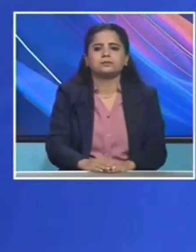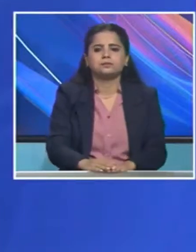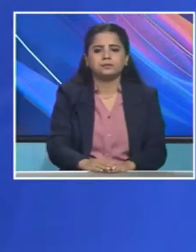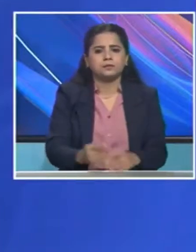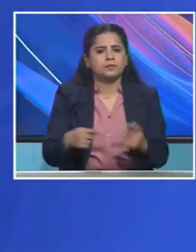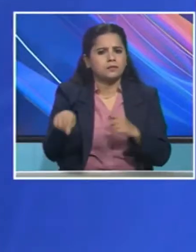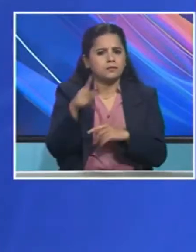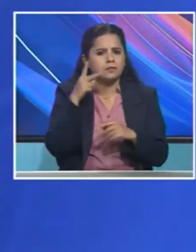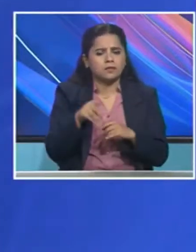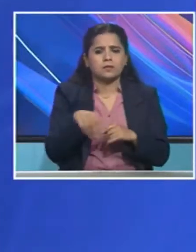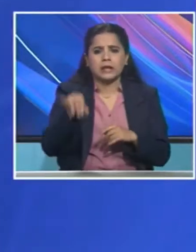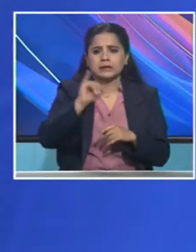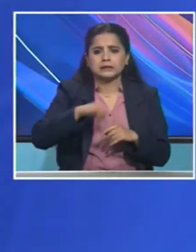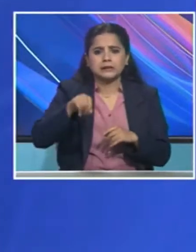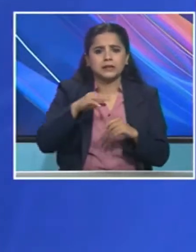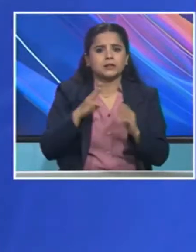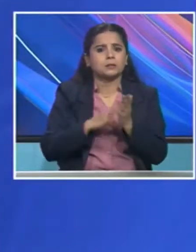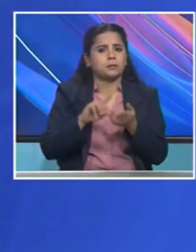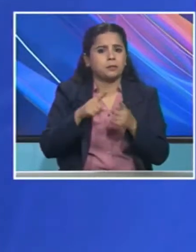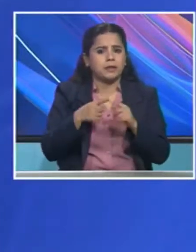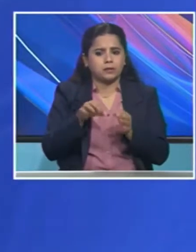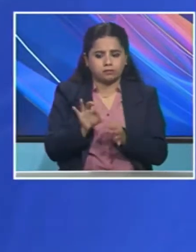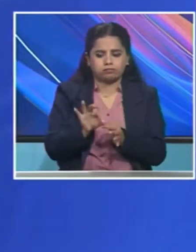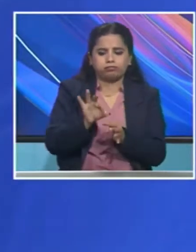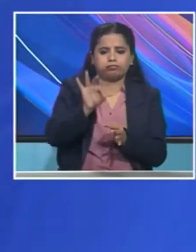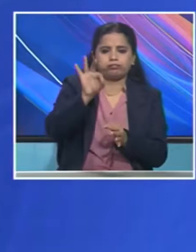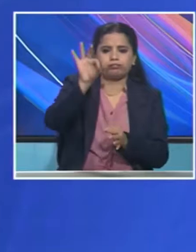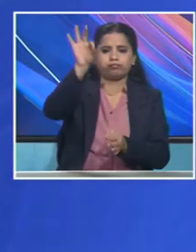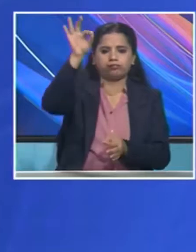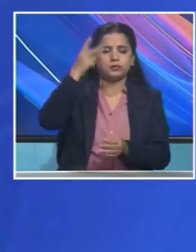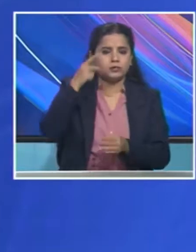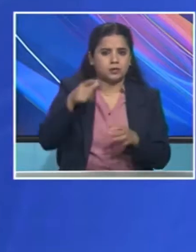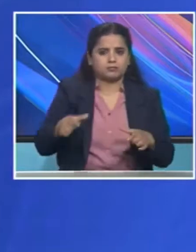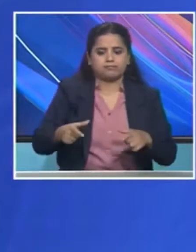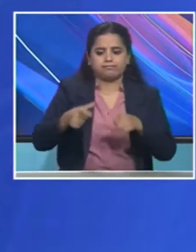going up to 6 meters in width.